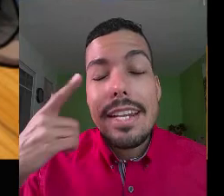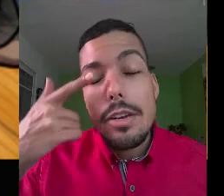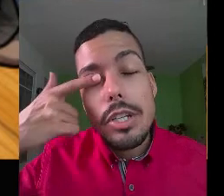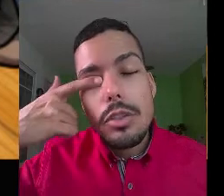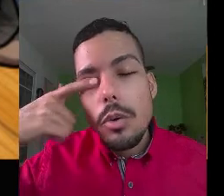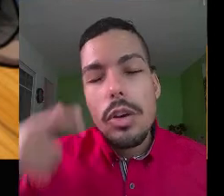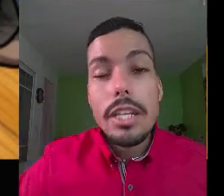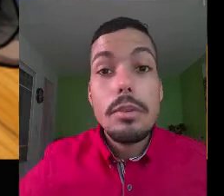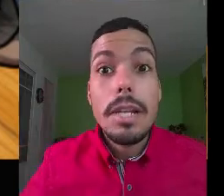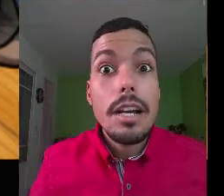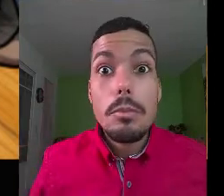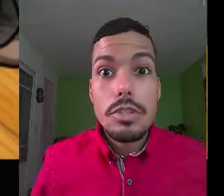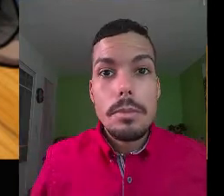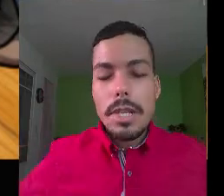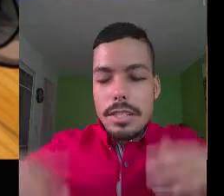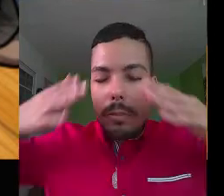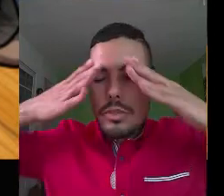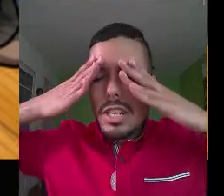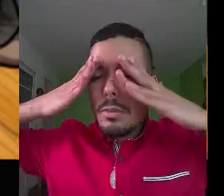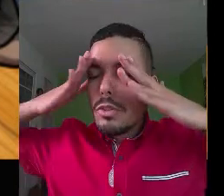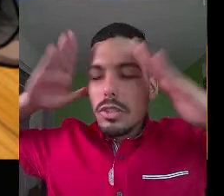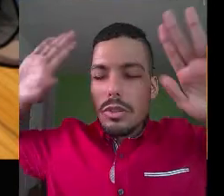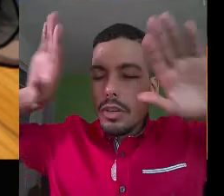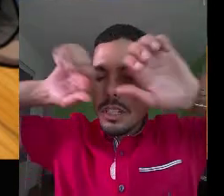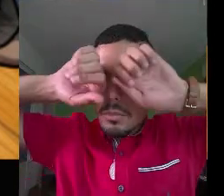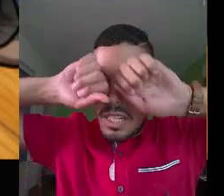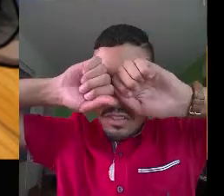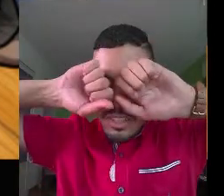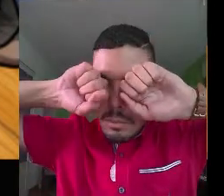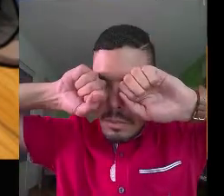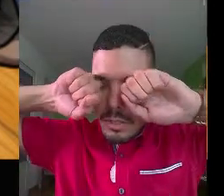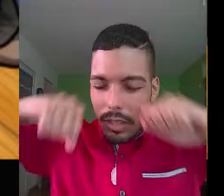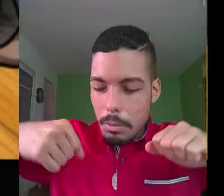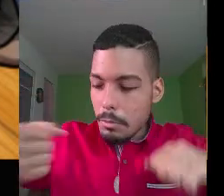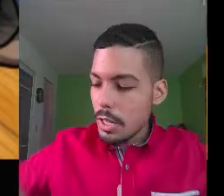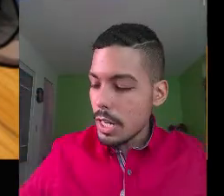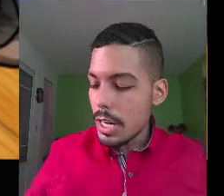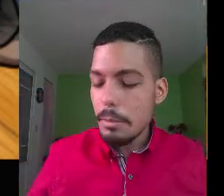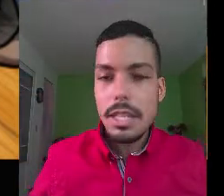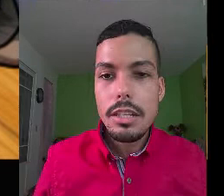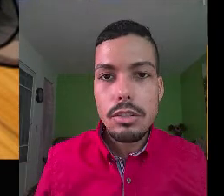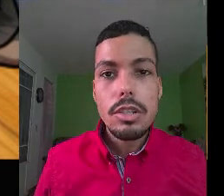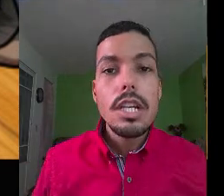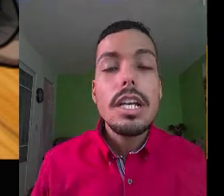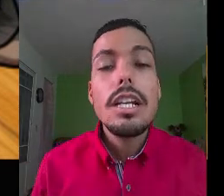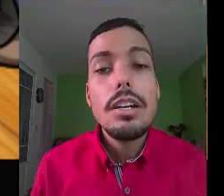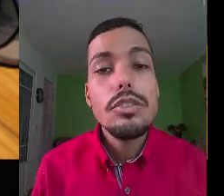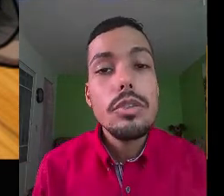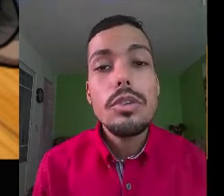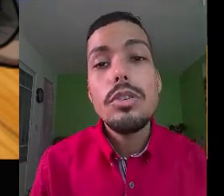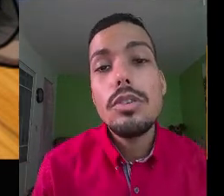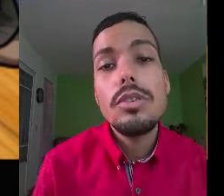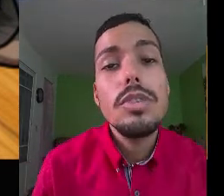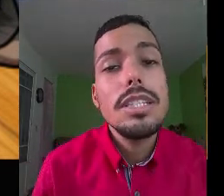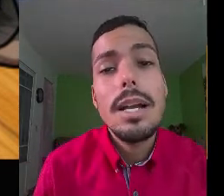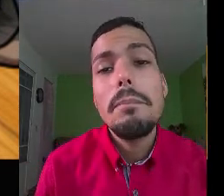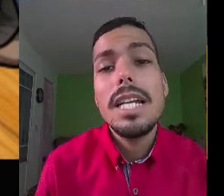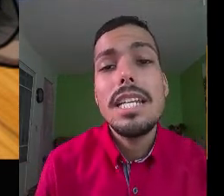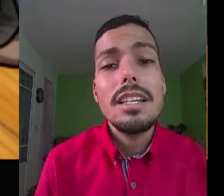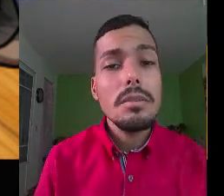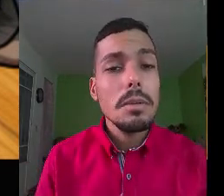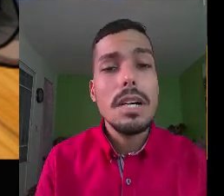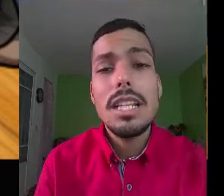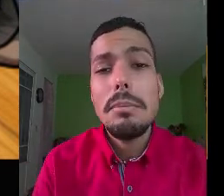nosotros a cerrar nuestro ojito, ¿verdad? Como siempre hacemos, cerramos nuestro ojito, mira, y nos tapamos rapidito los ojos con